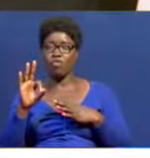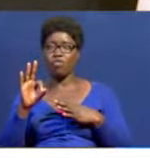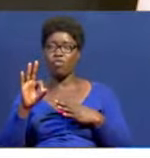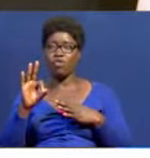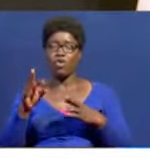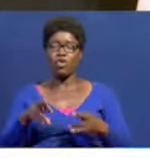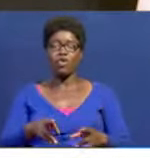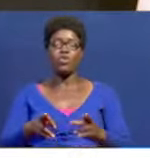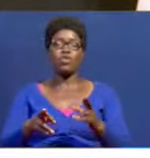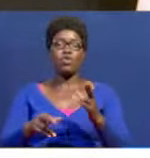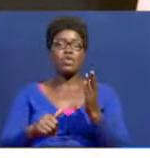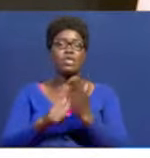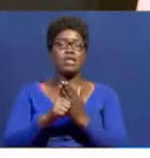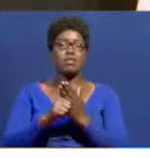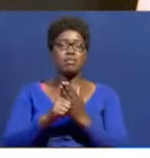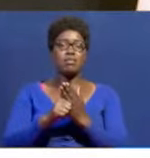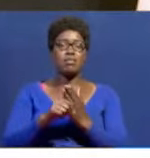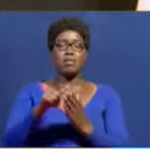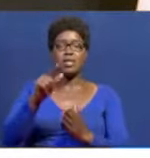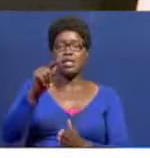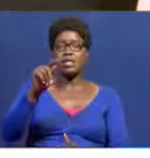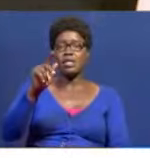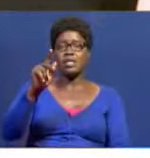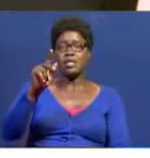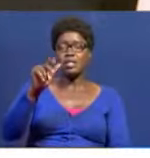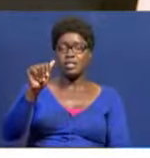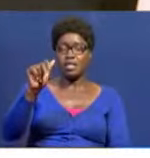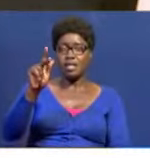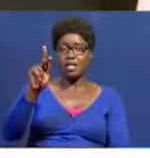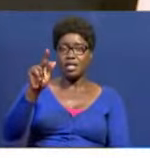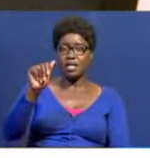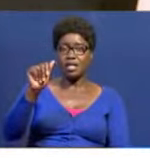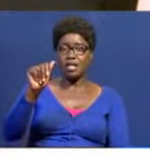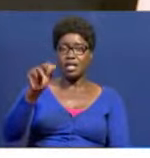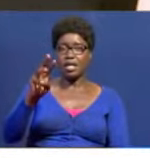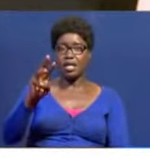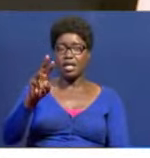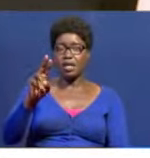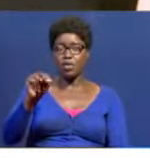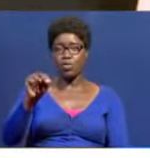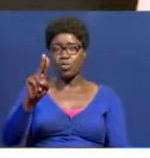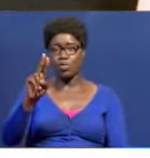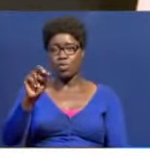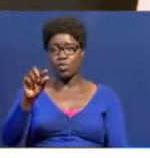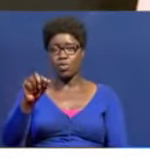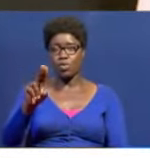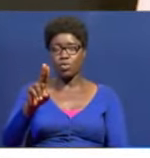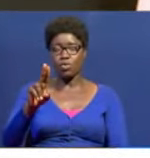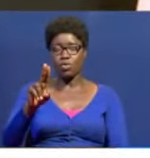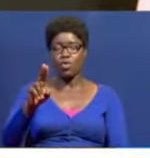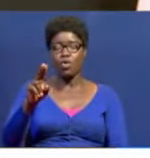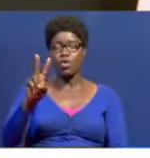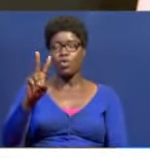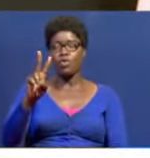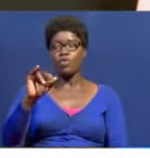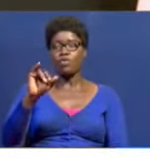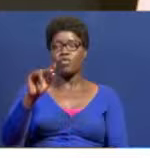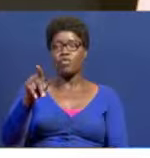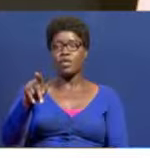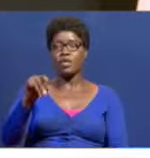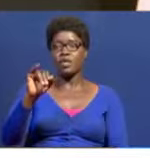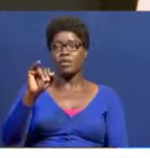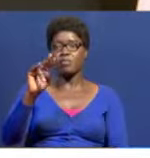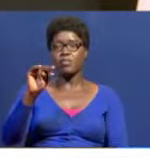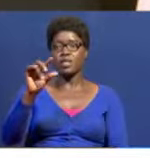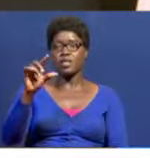that road is called Takaungu Shariani Vipingo. It's off the main road.